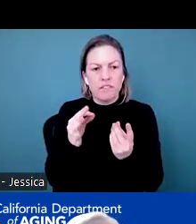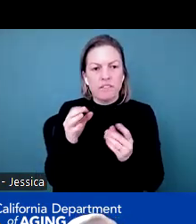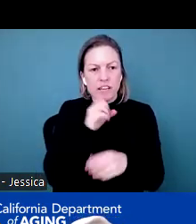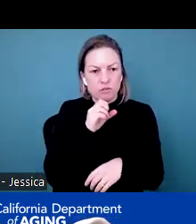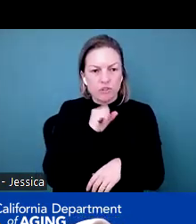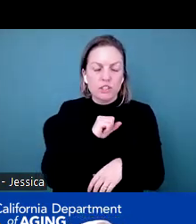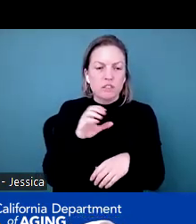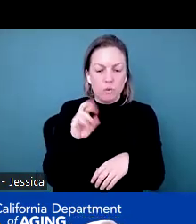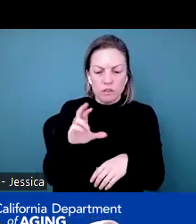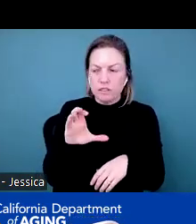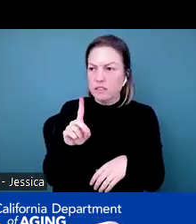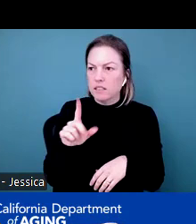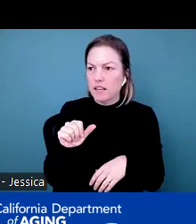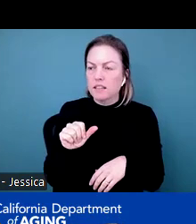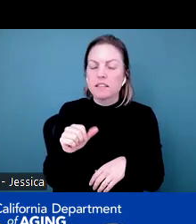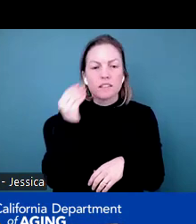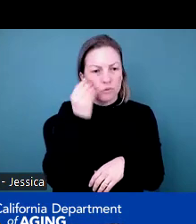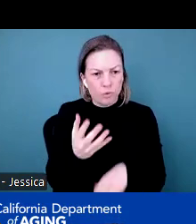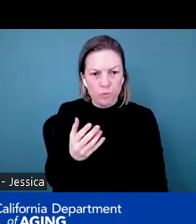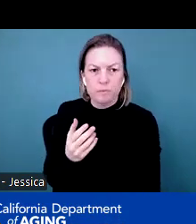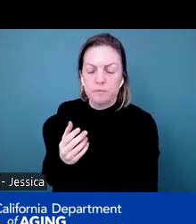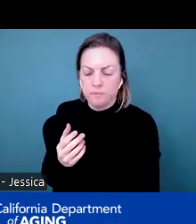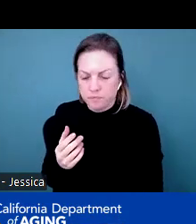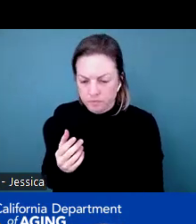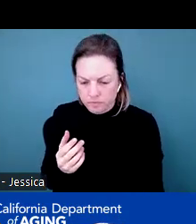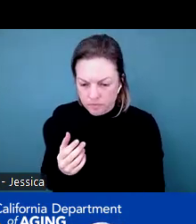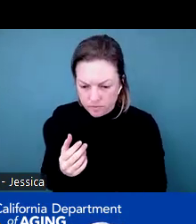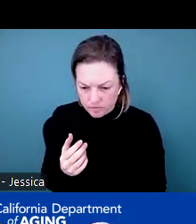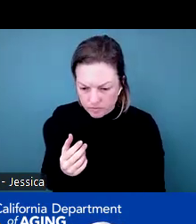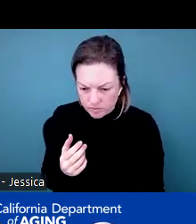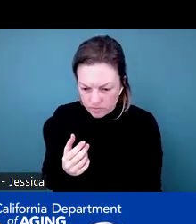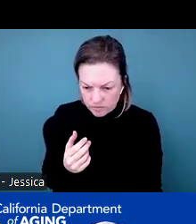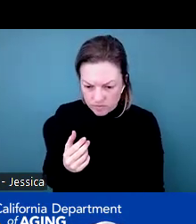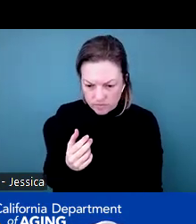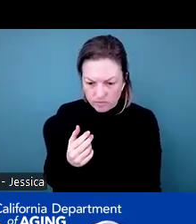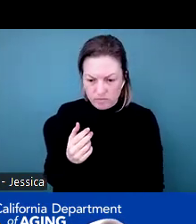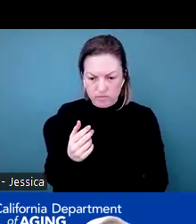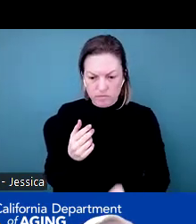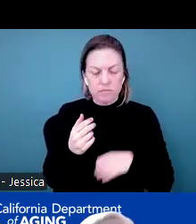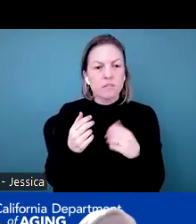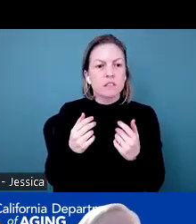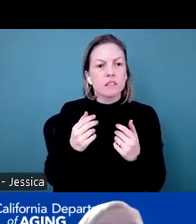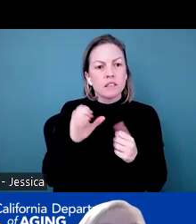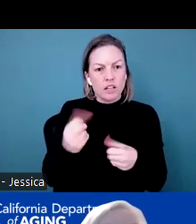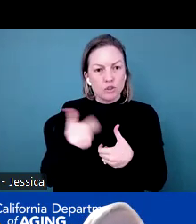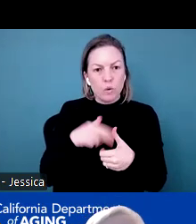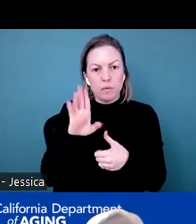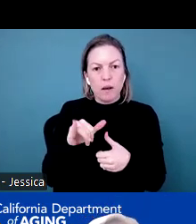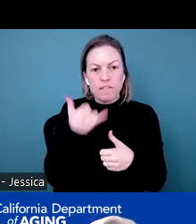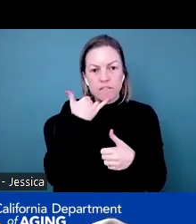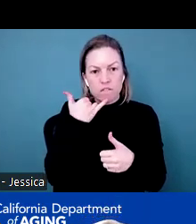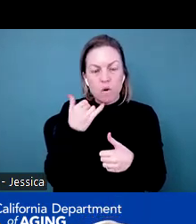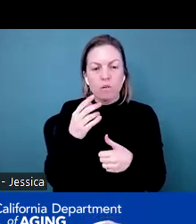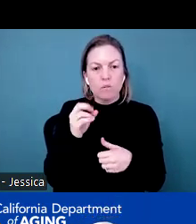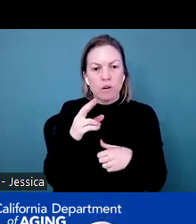Next slide. Just letting you know, this is the meeting logistics. You can join by phone on our Zoom platform, and the